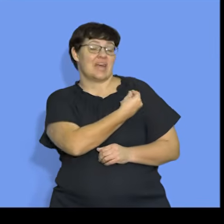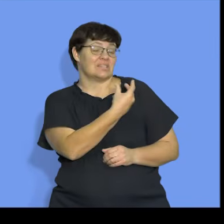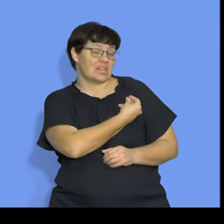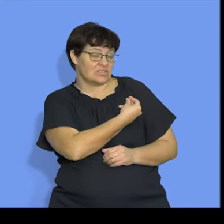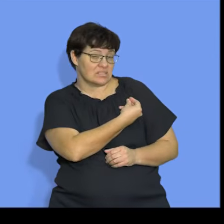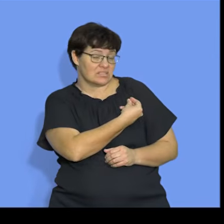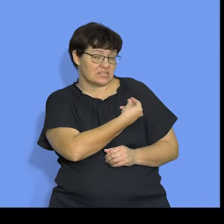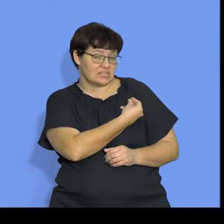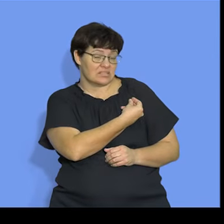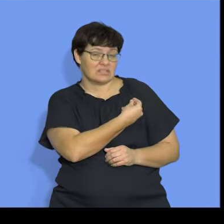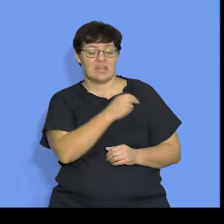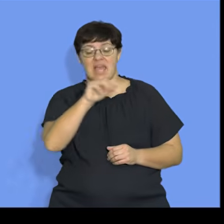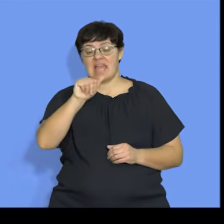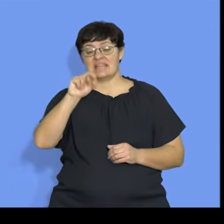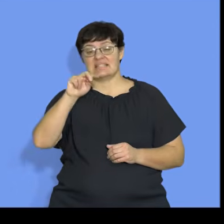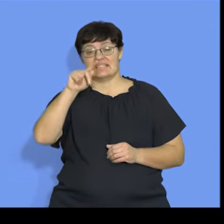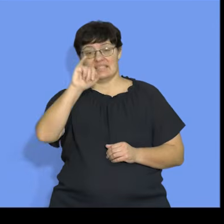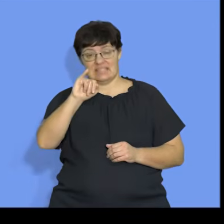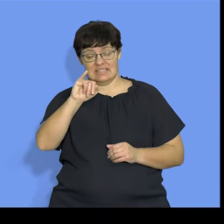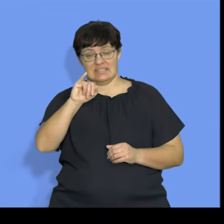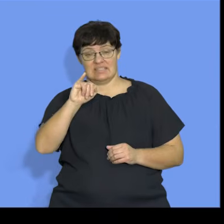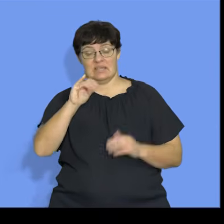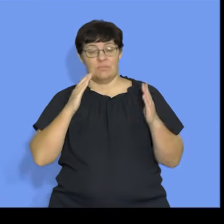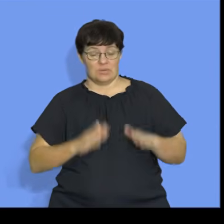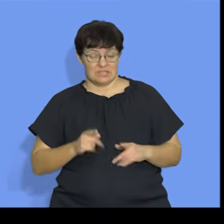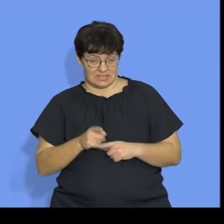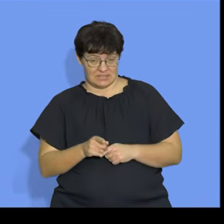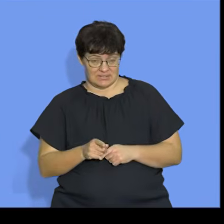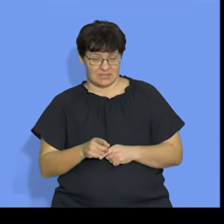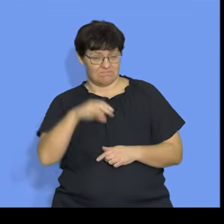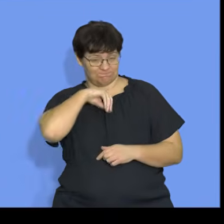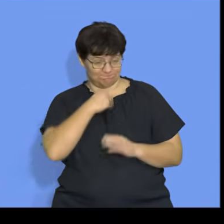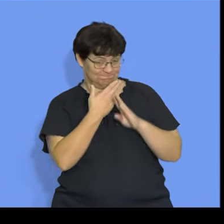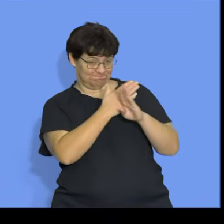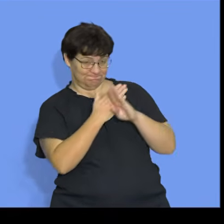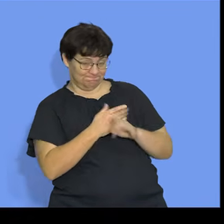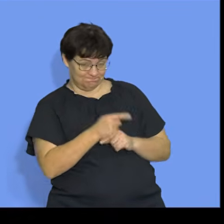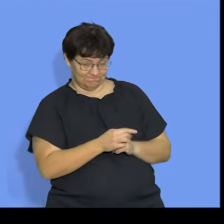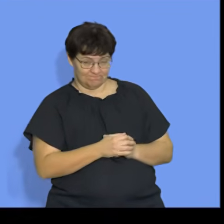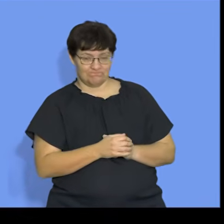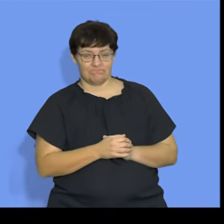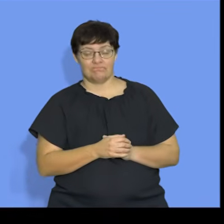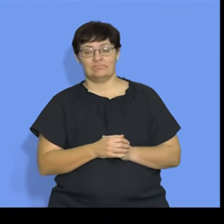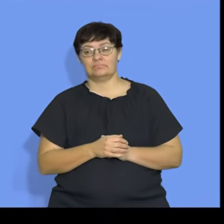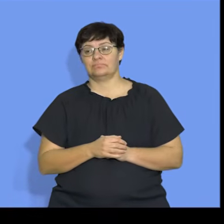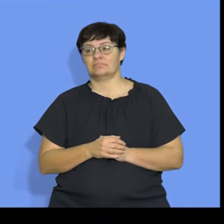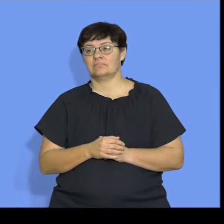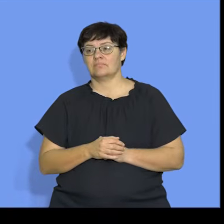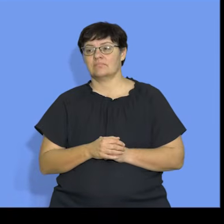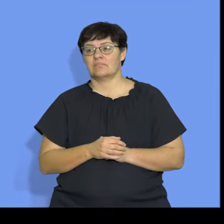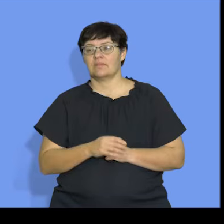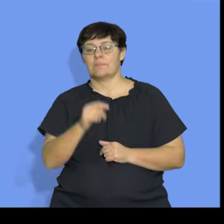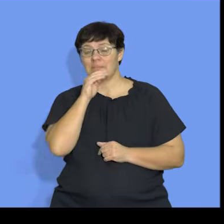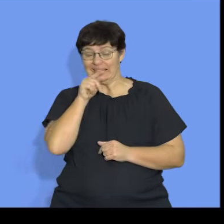vaccinations, antibodies. So that's the word we are concentrating on. And antibodies, all right,